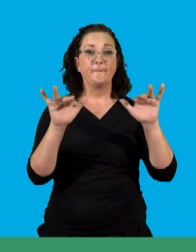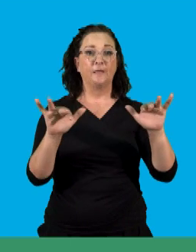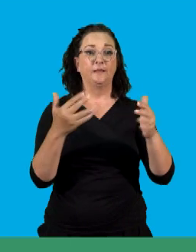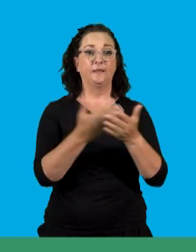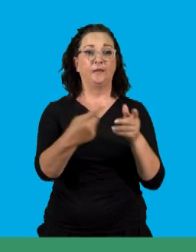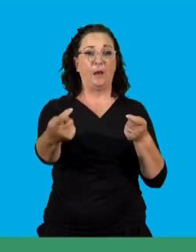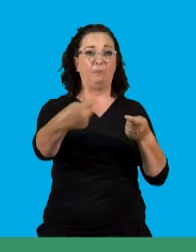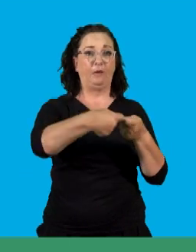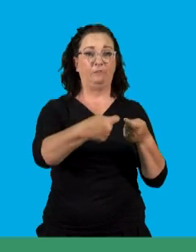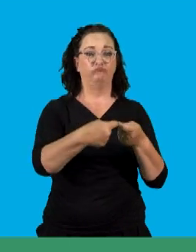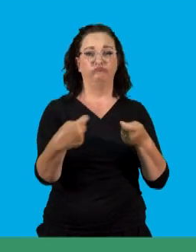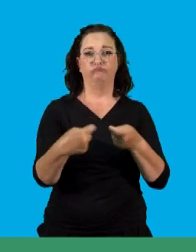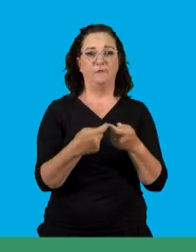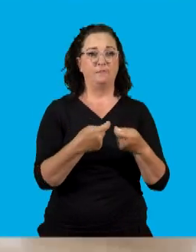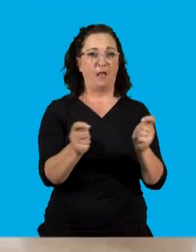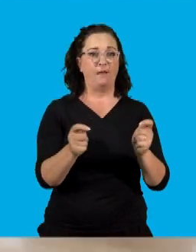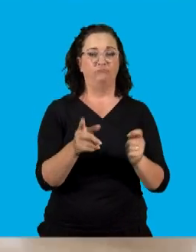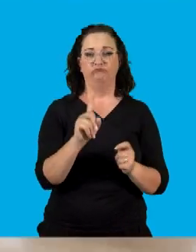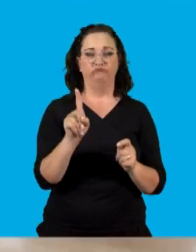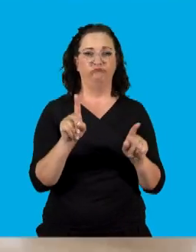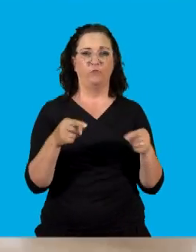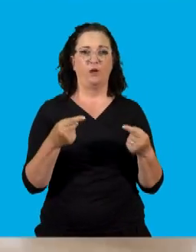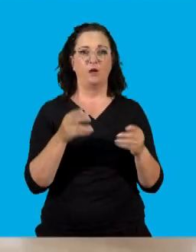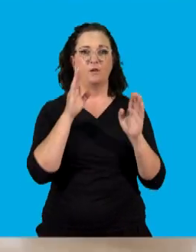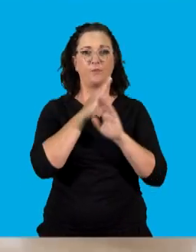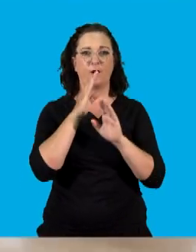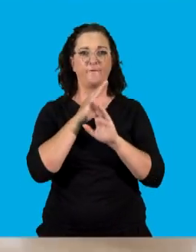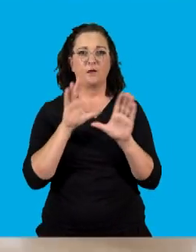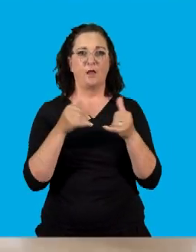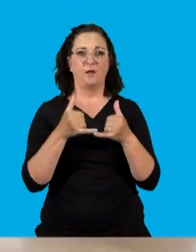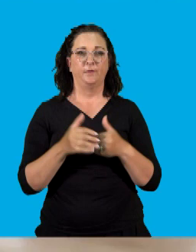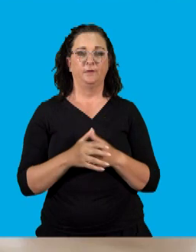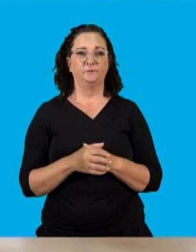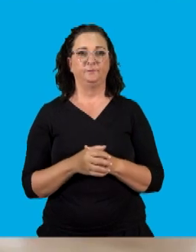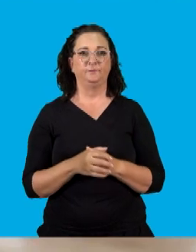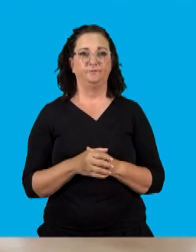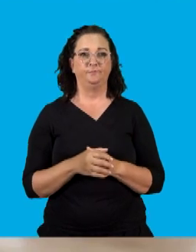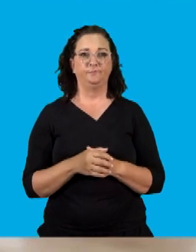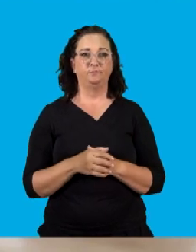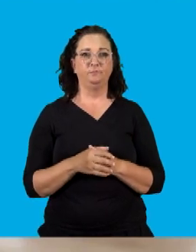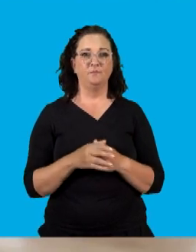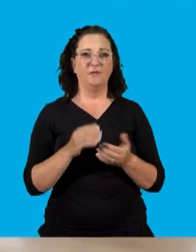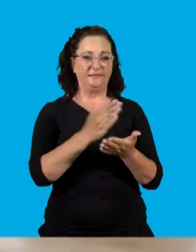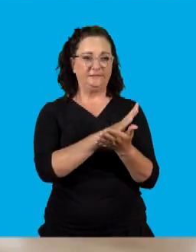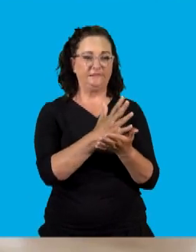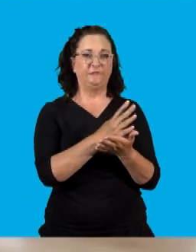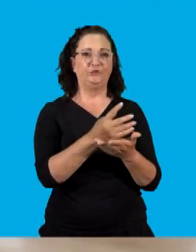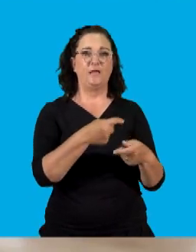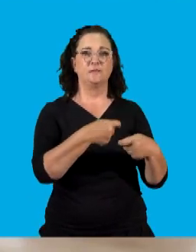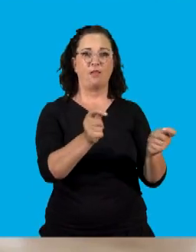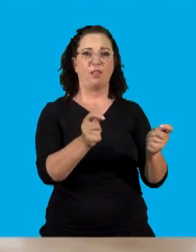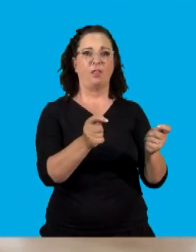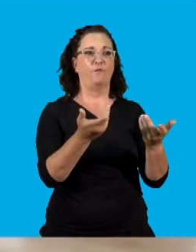the public for sale. So when we talk of a private company, we are referring to a company that does not sell